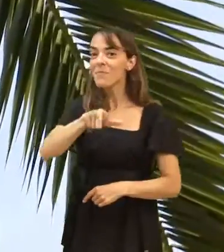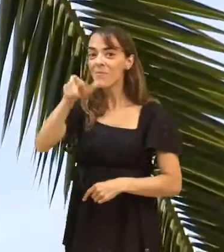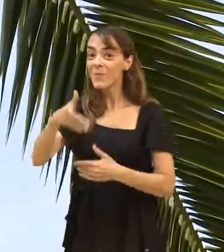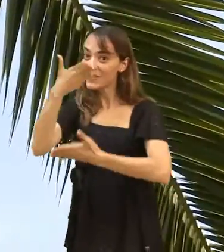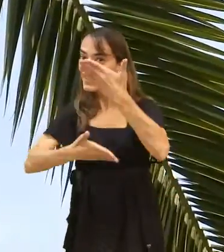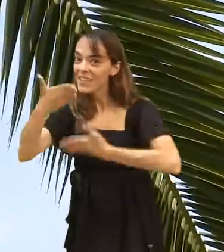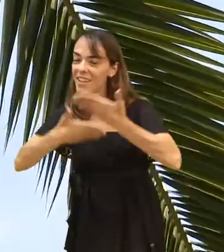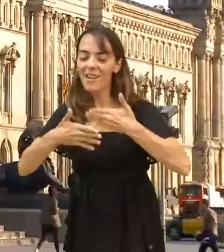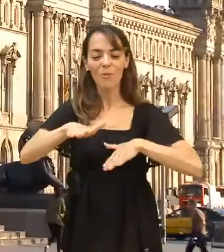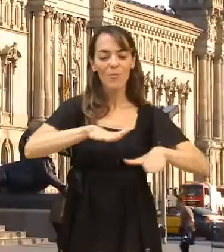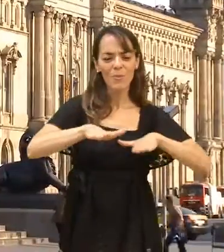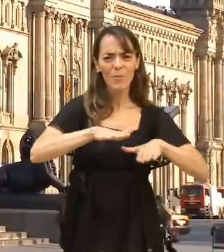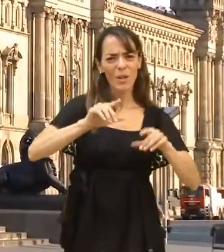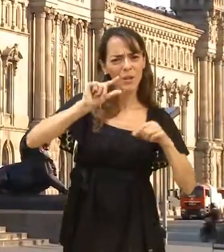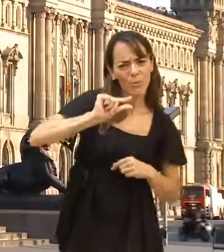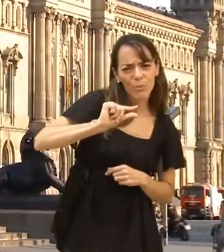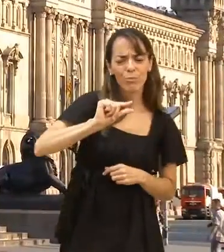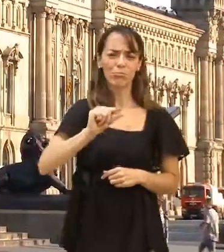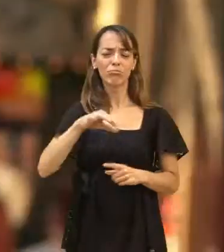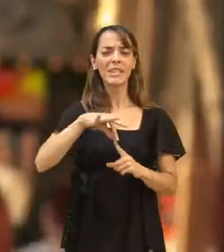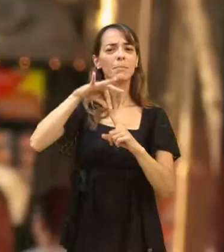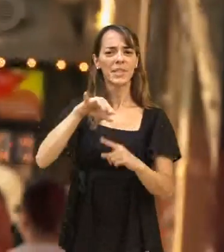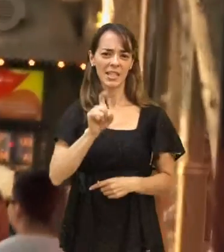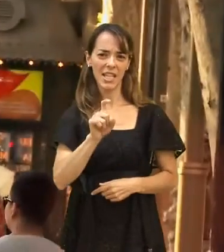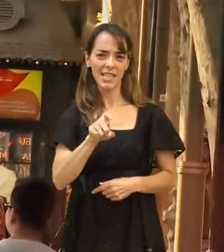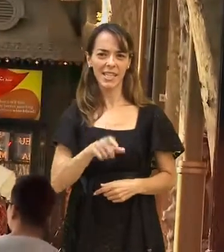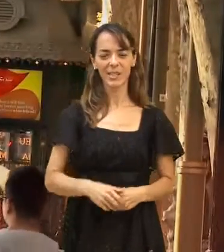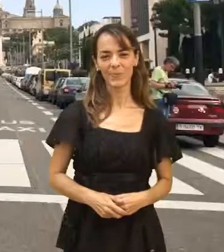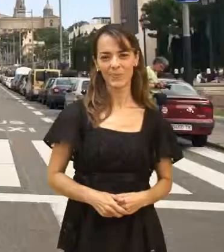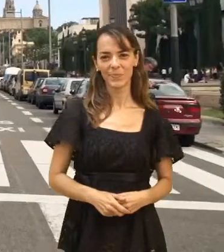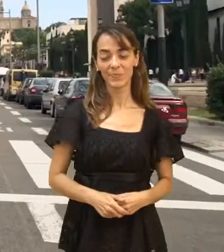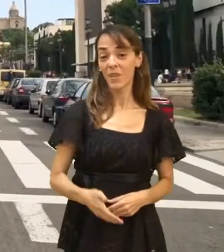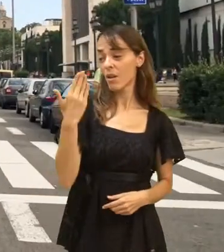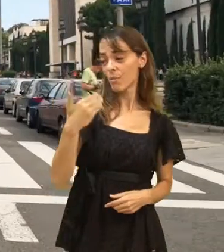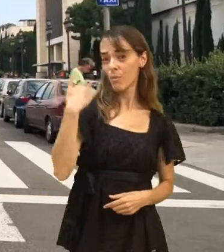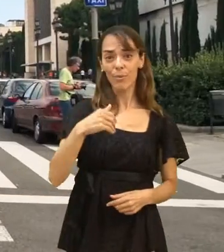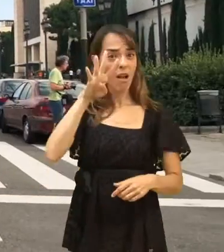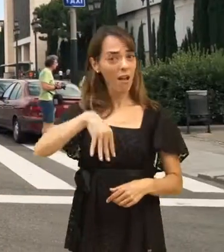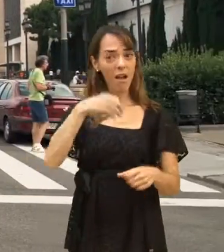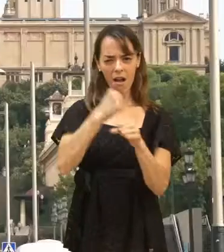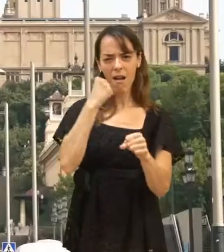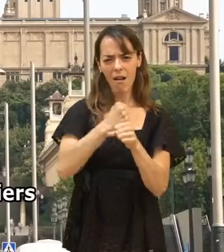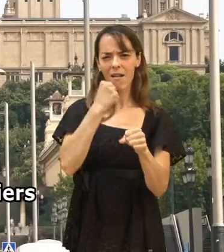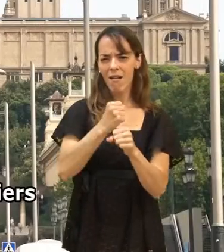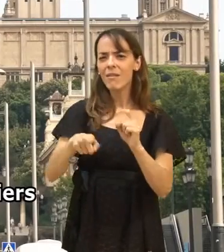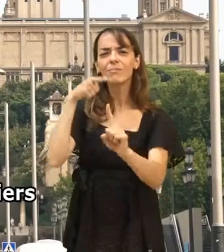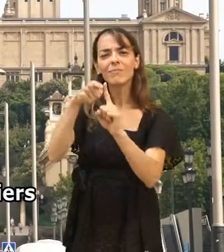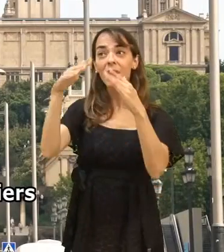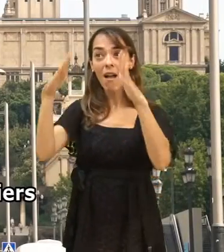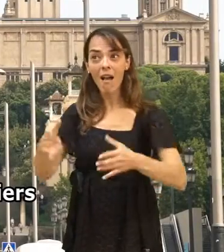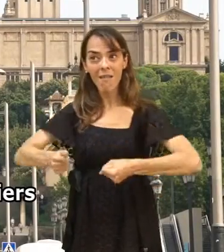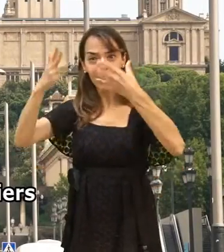limited mobility or special needs. In recent years, Catalonia has worked hard to remove architectural